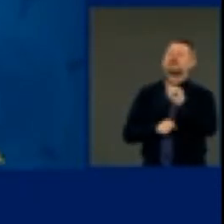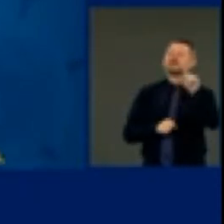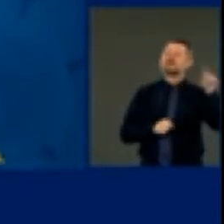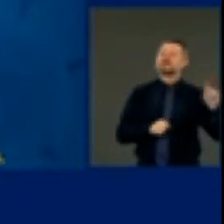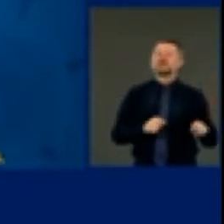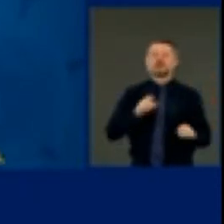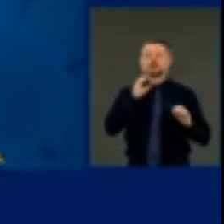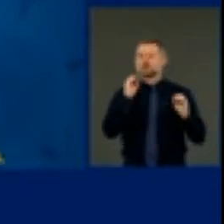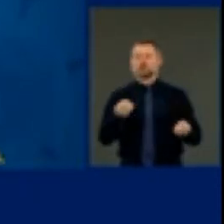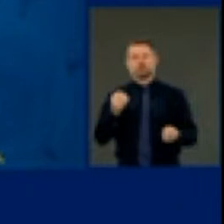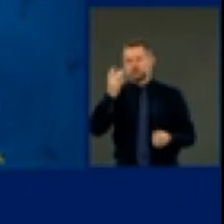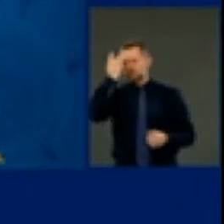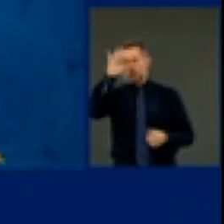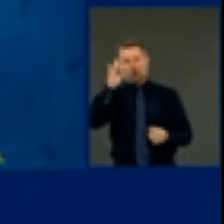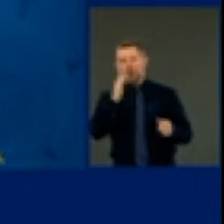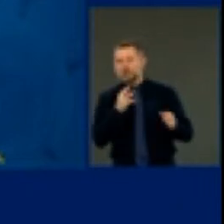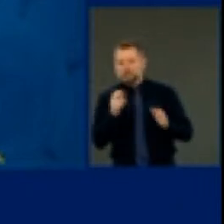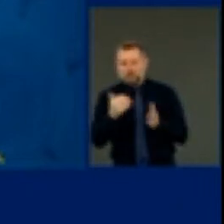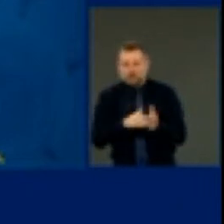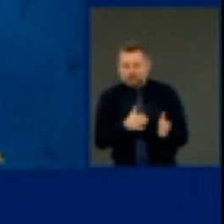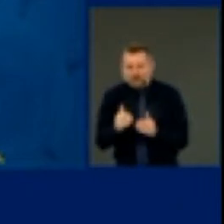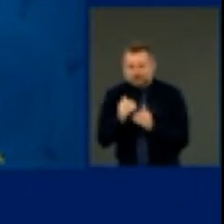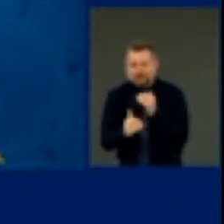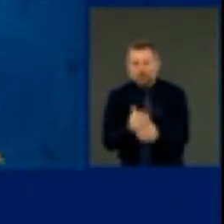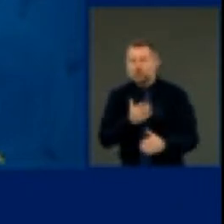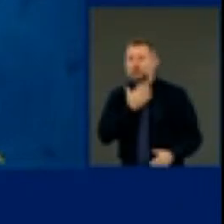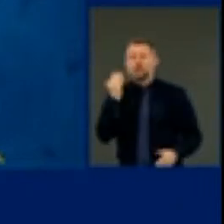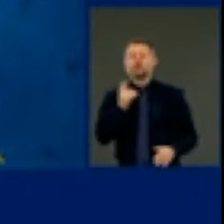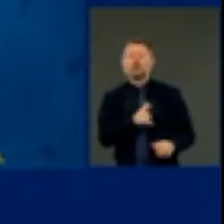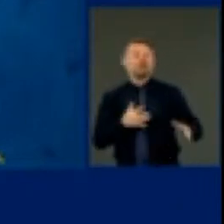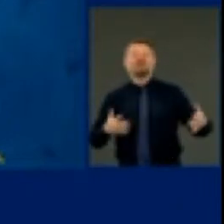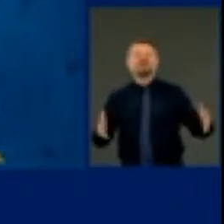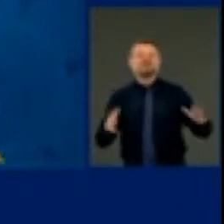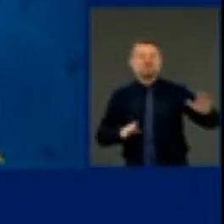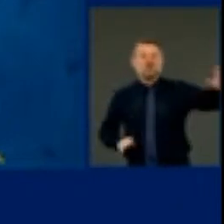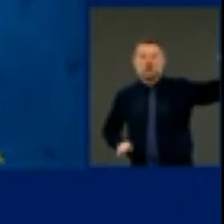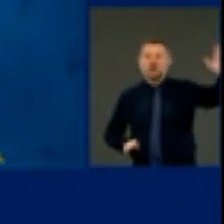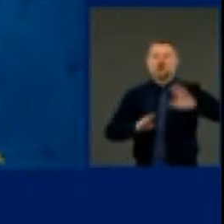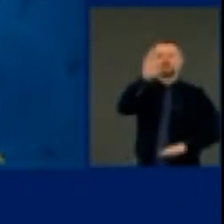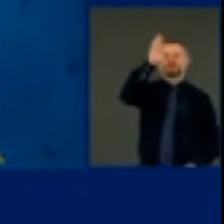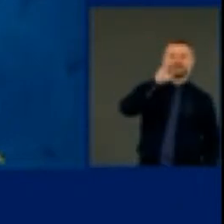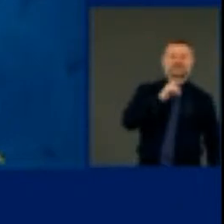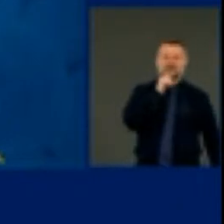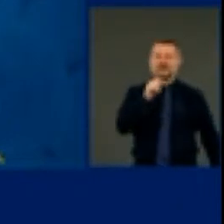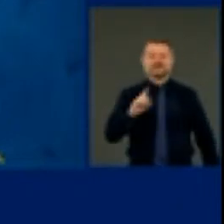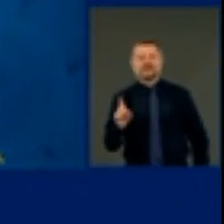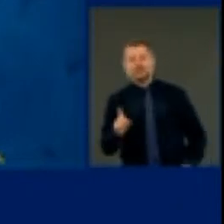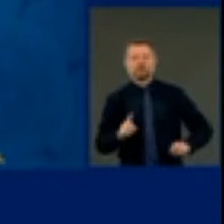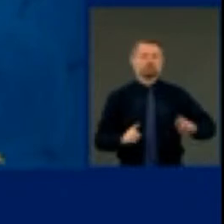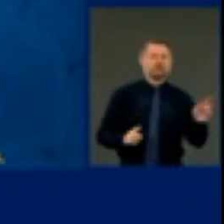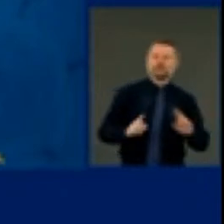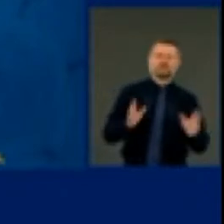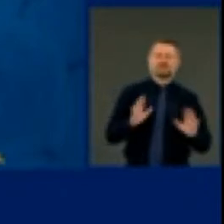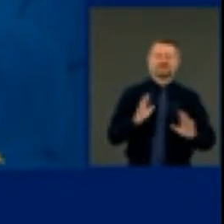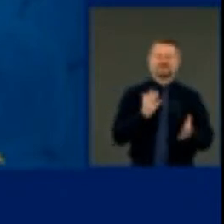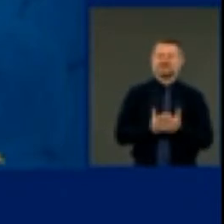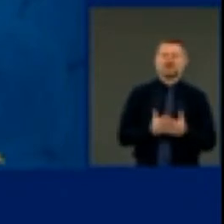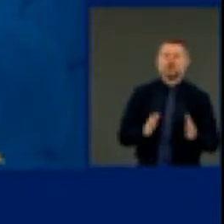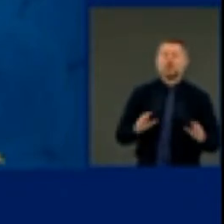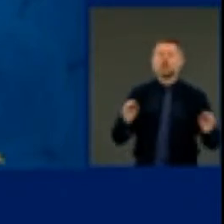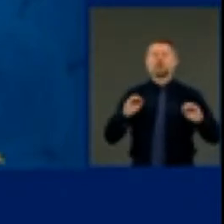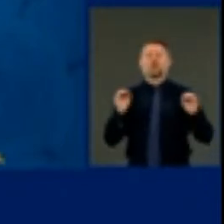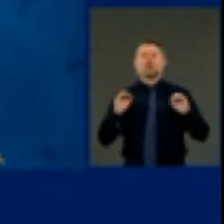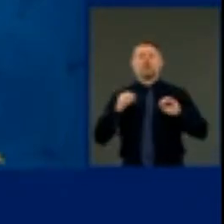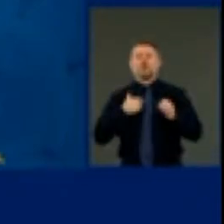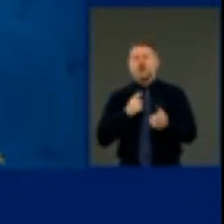going up. That is a fact. It's not a Democratic fact. It's not a Republican fact. There are no Democratic facts and Republican facts. They were